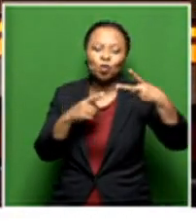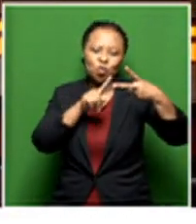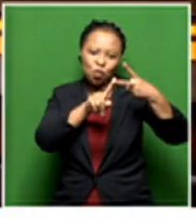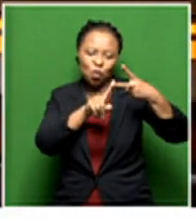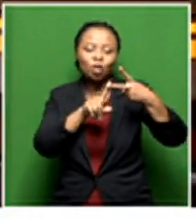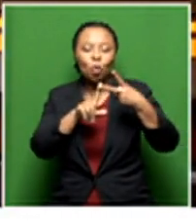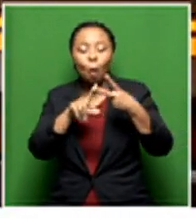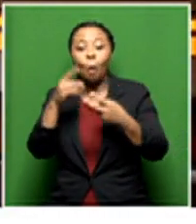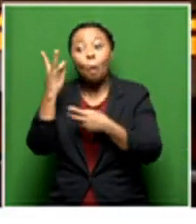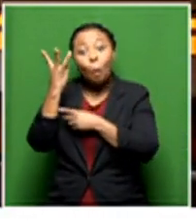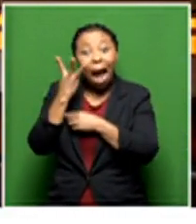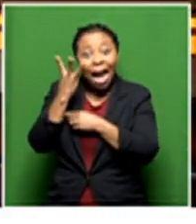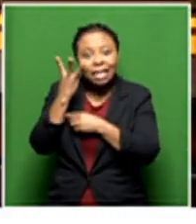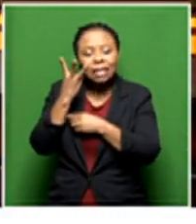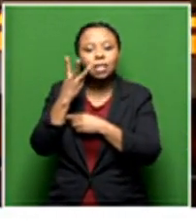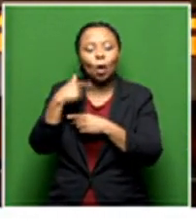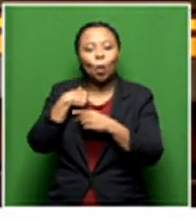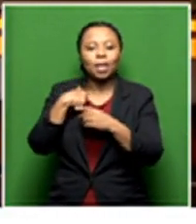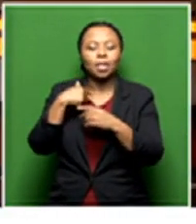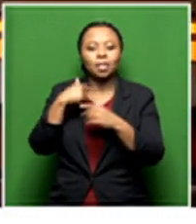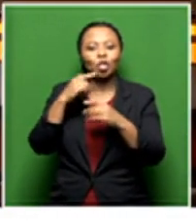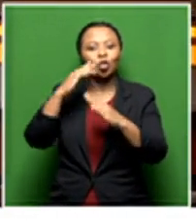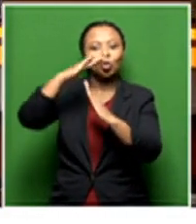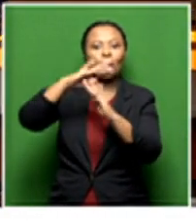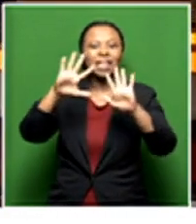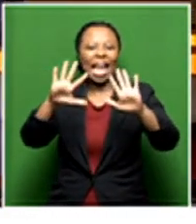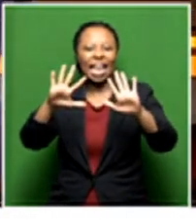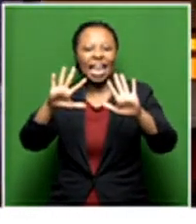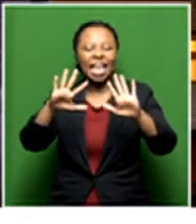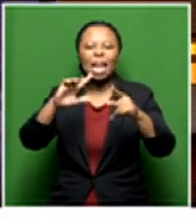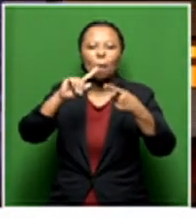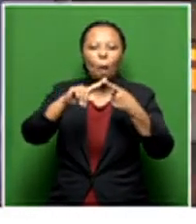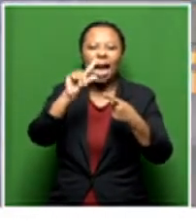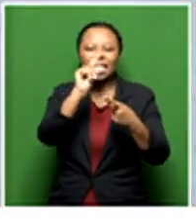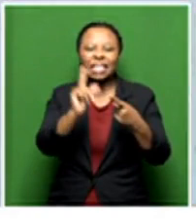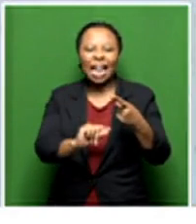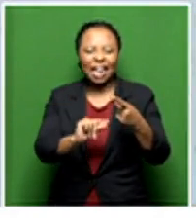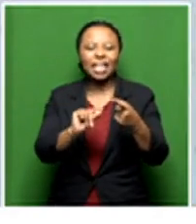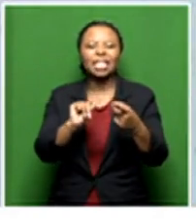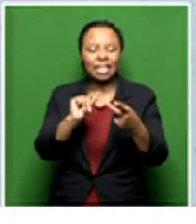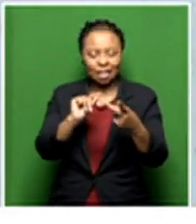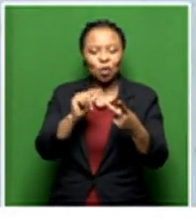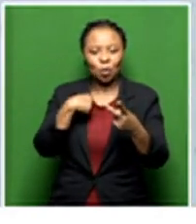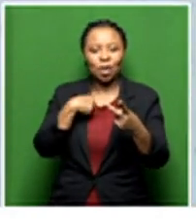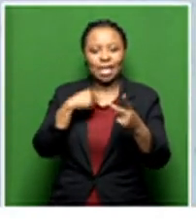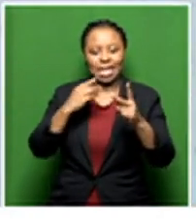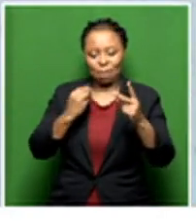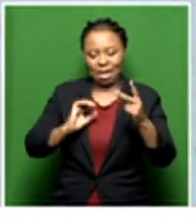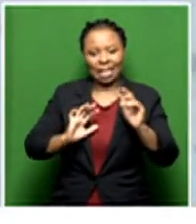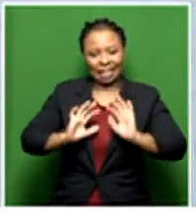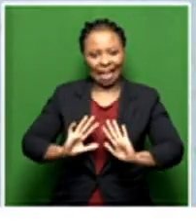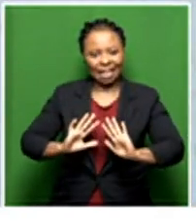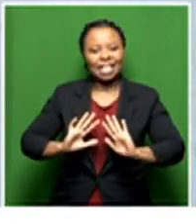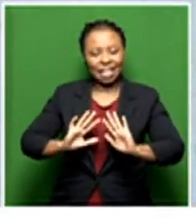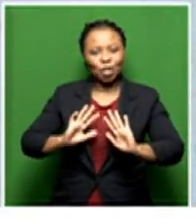with wines we are in the top 10. Number 1, I think it's Italy, and then we are number 10. So